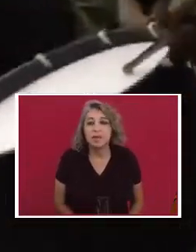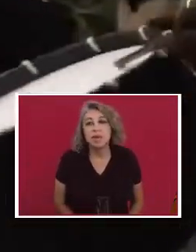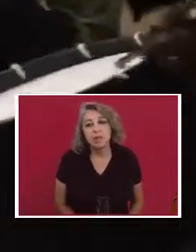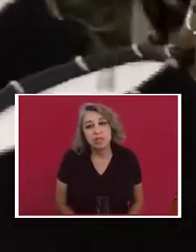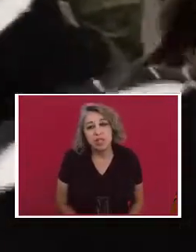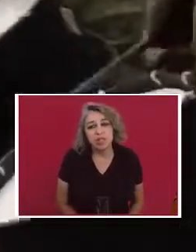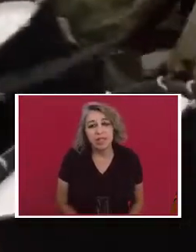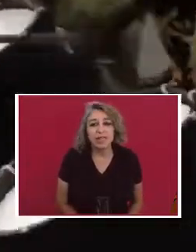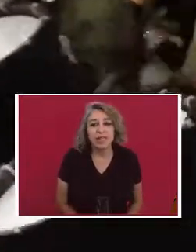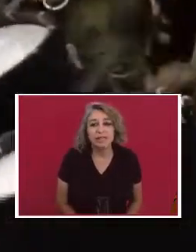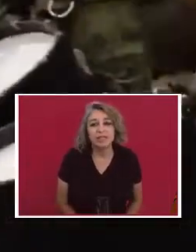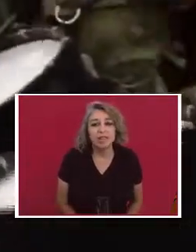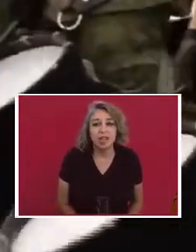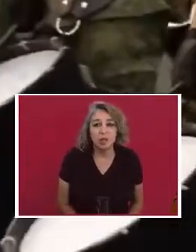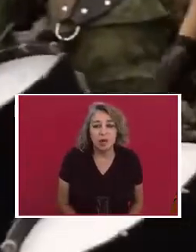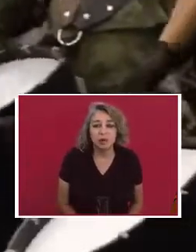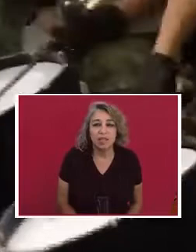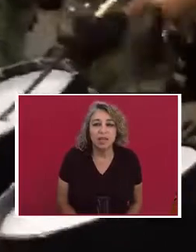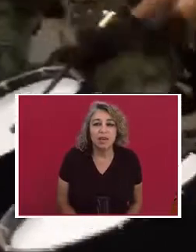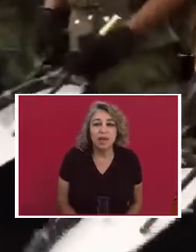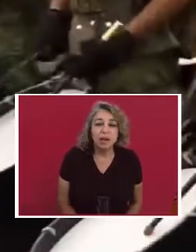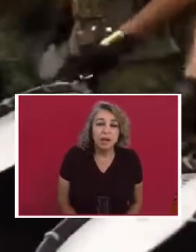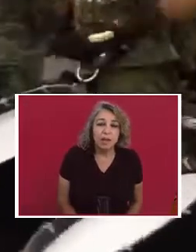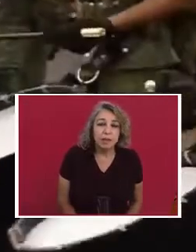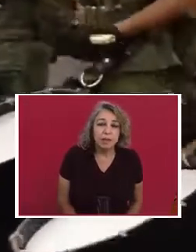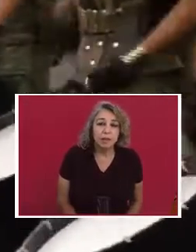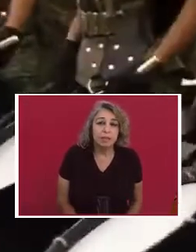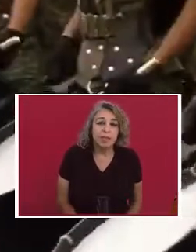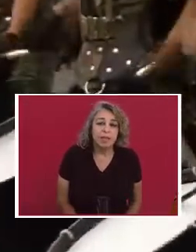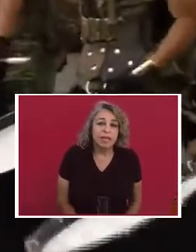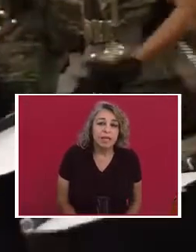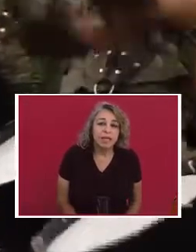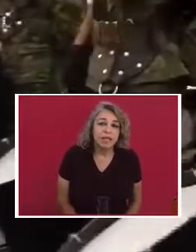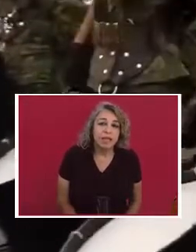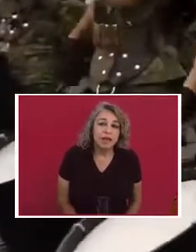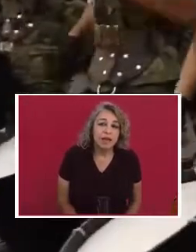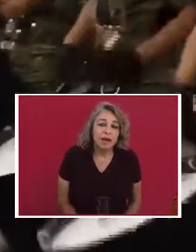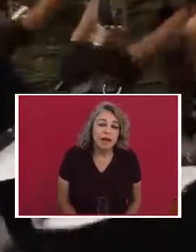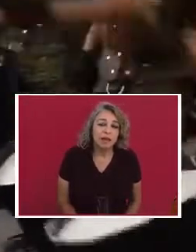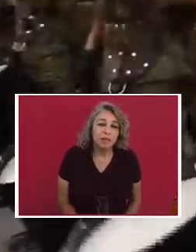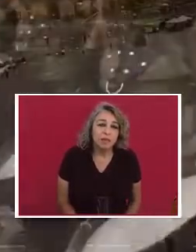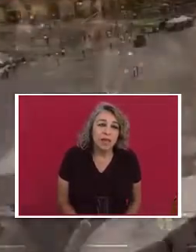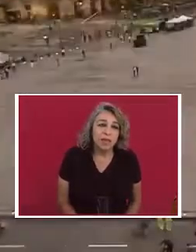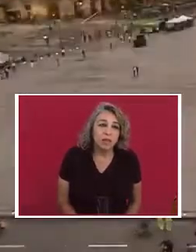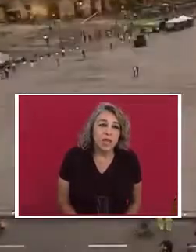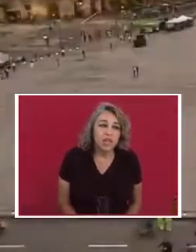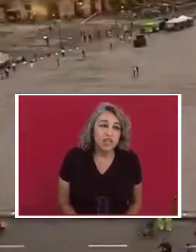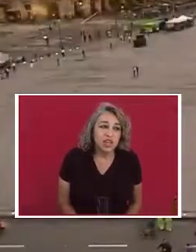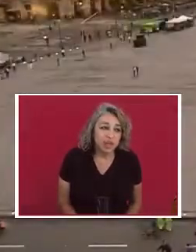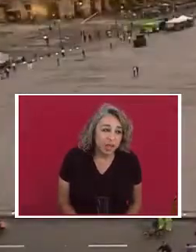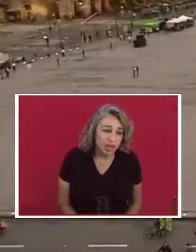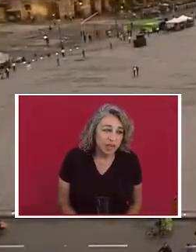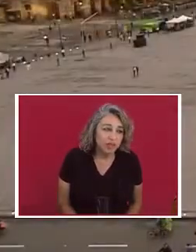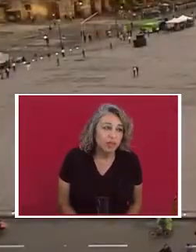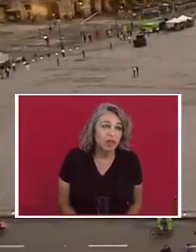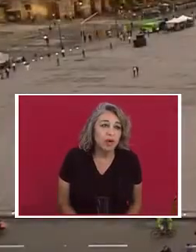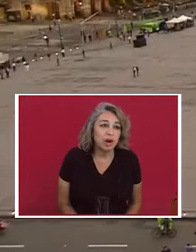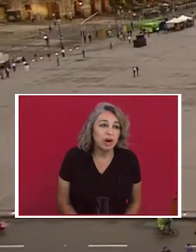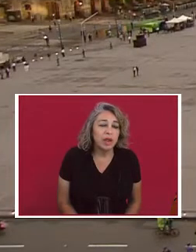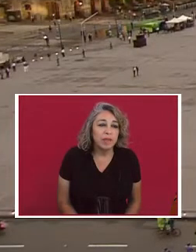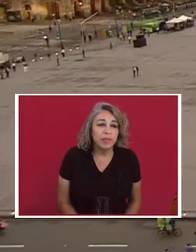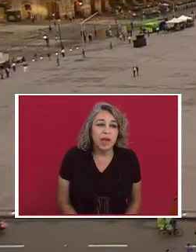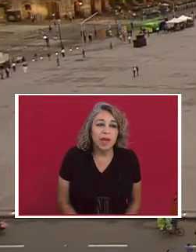did personally take some video when I was there. But because of my location on that